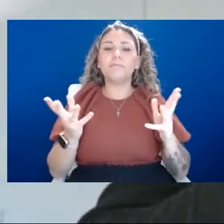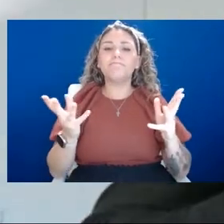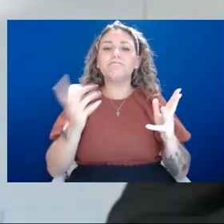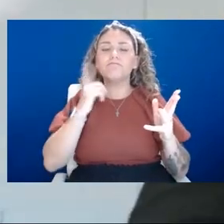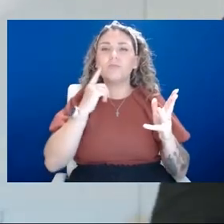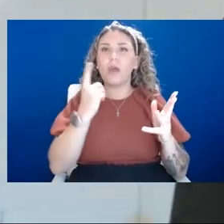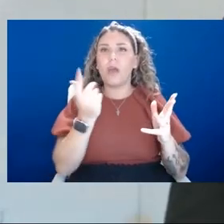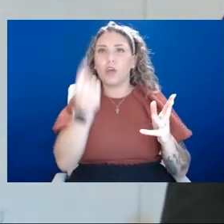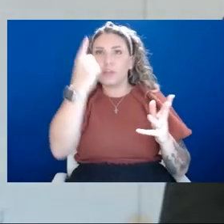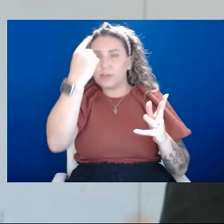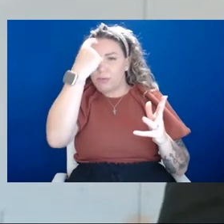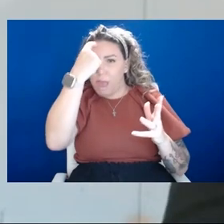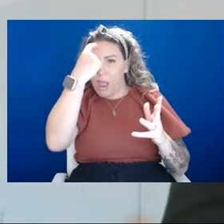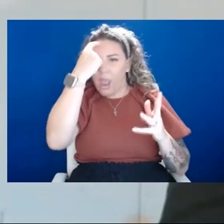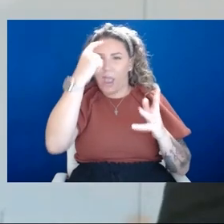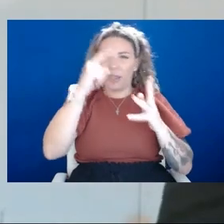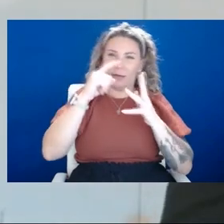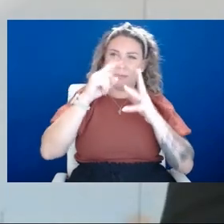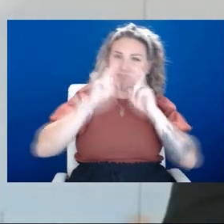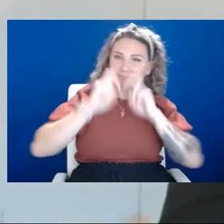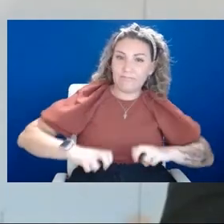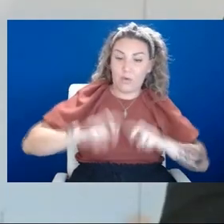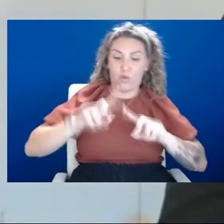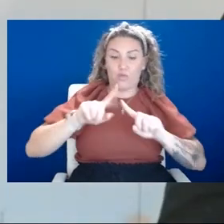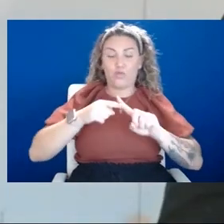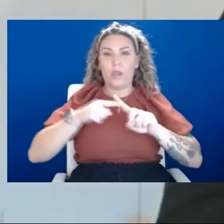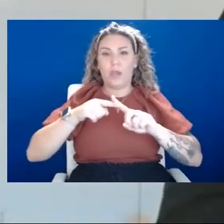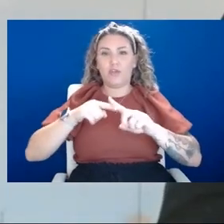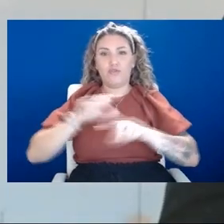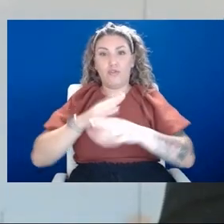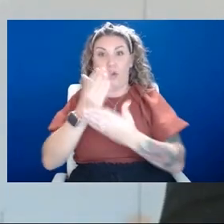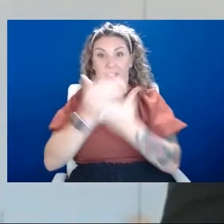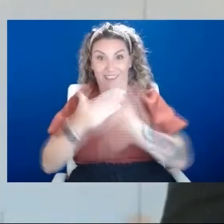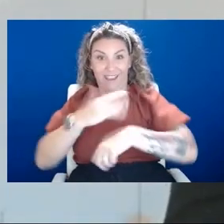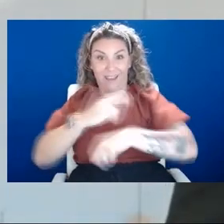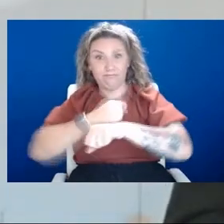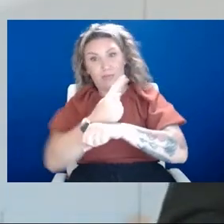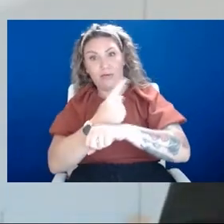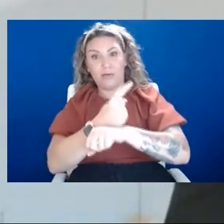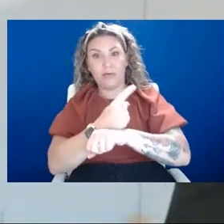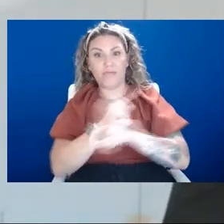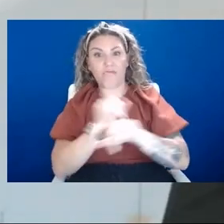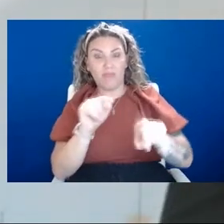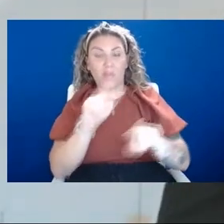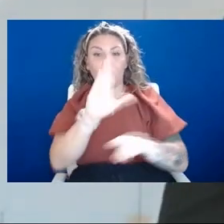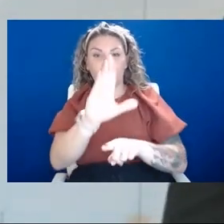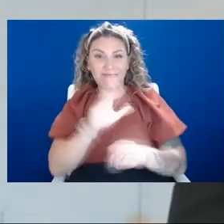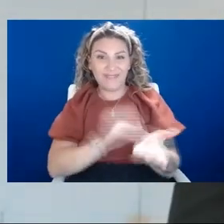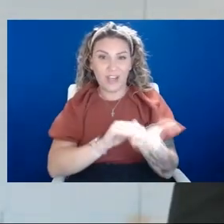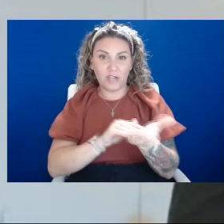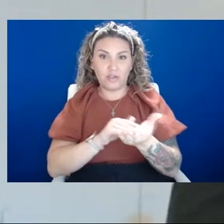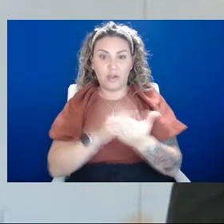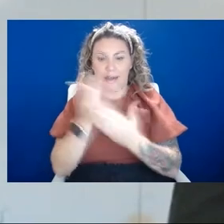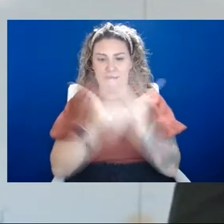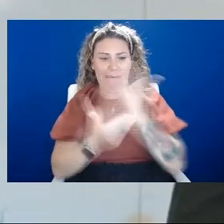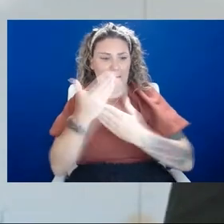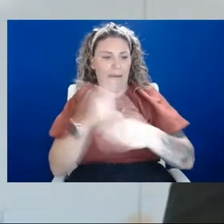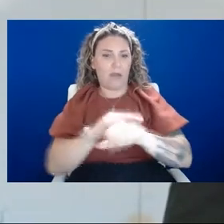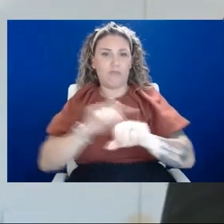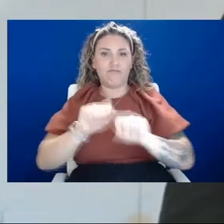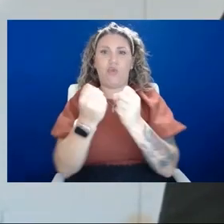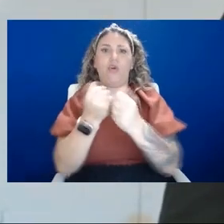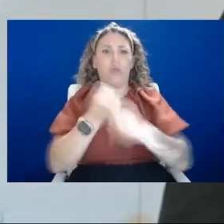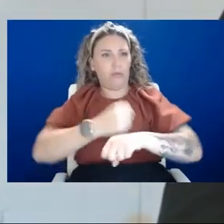mind because when you break your heart your hand and you go to every doctor they'll say you be your hand's broken but when it comes to mental illness